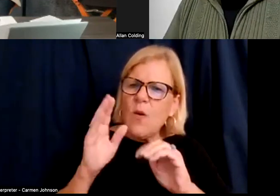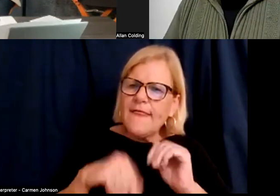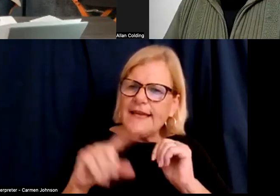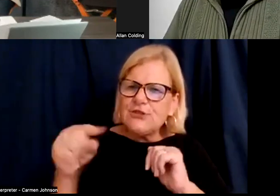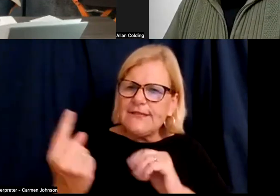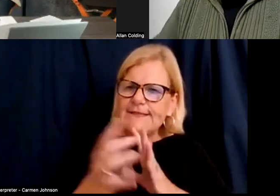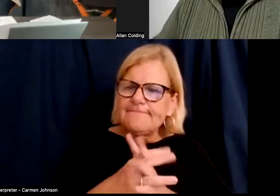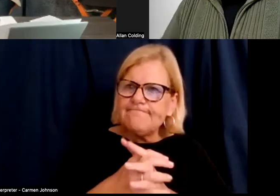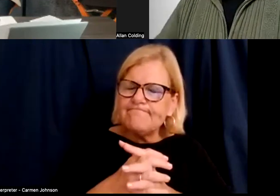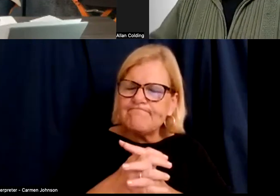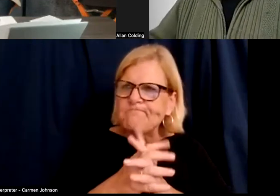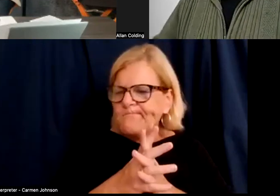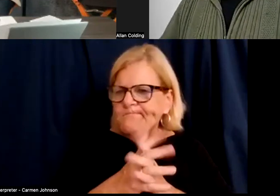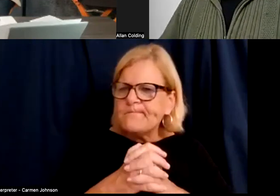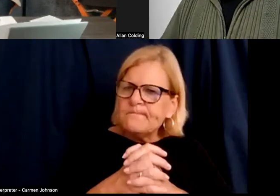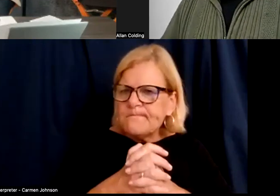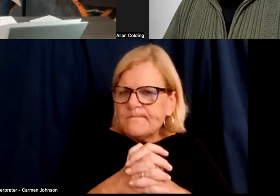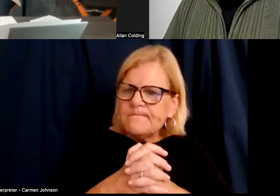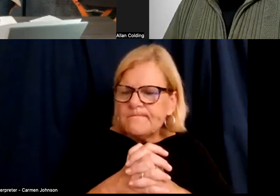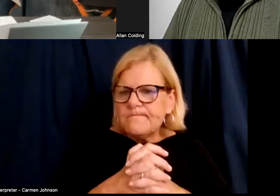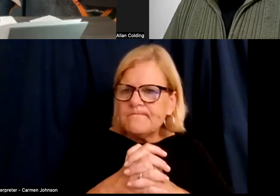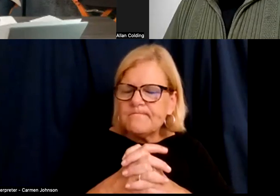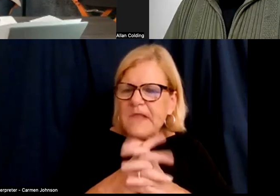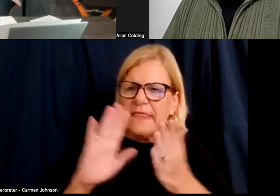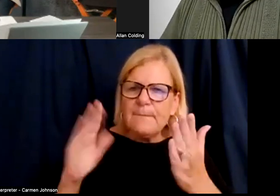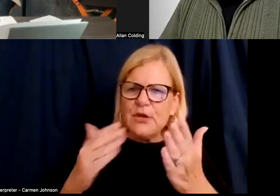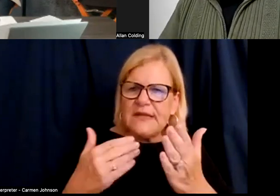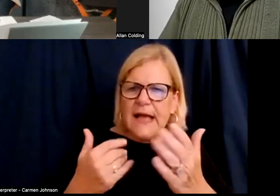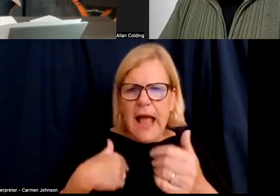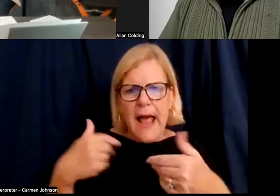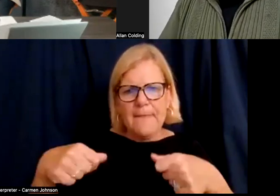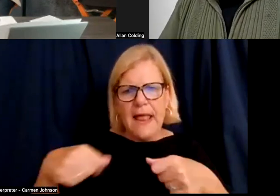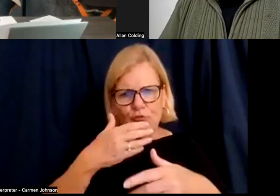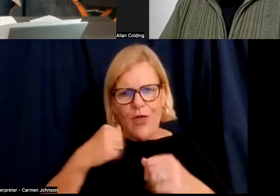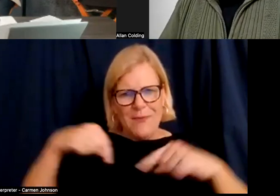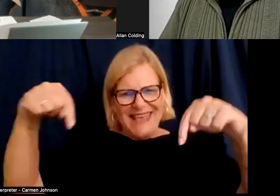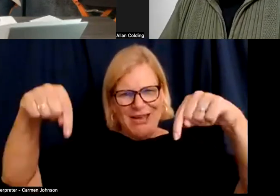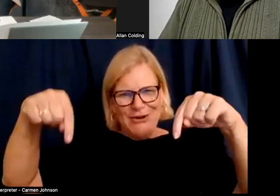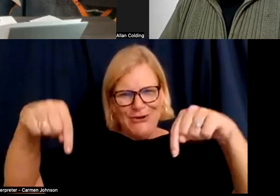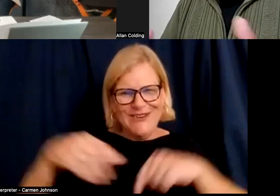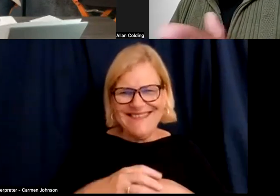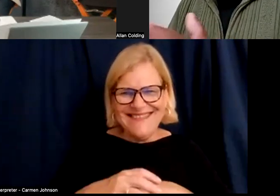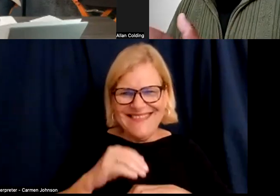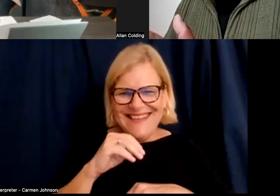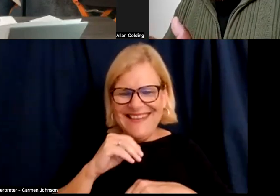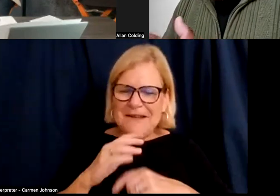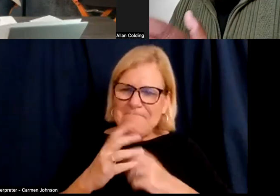just the music. I mean, as far as the music I play, I'd rather be here. Okay, not